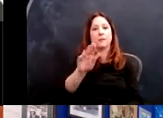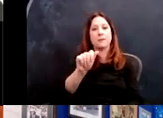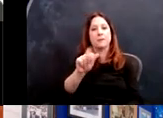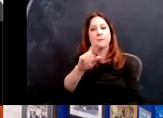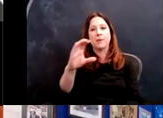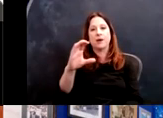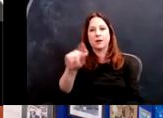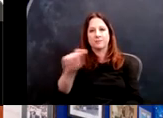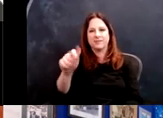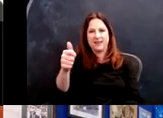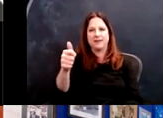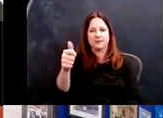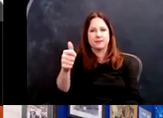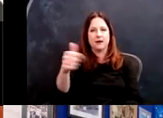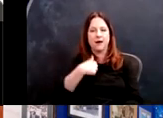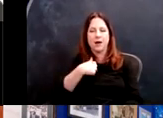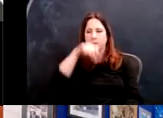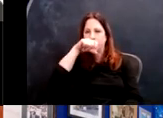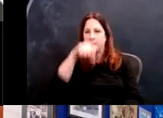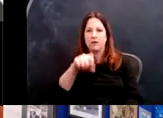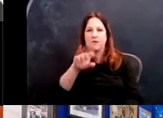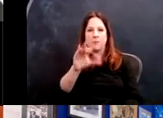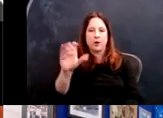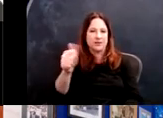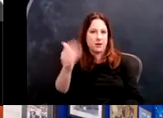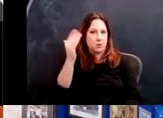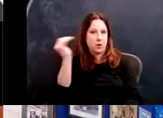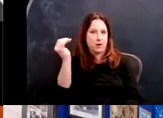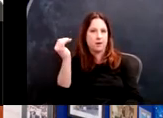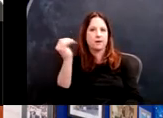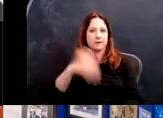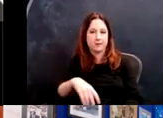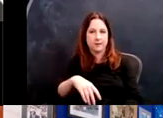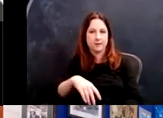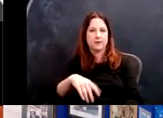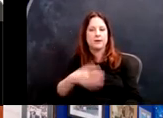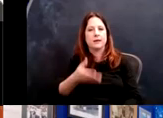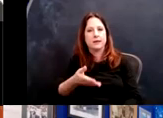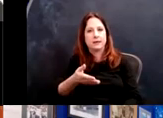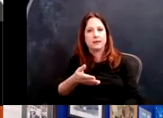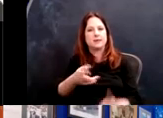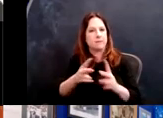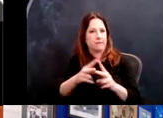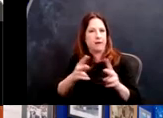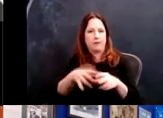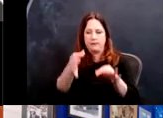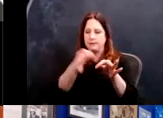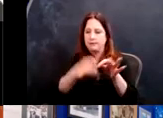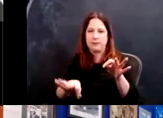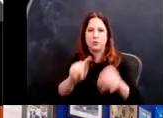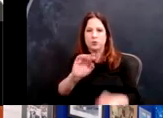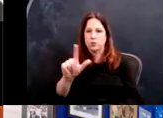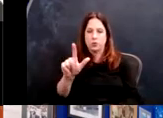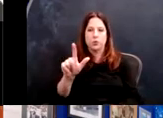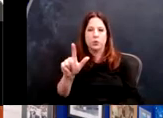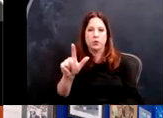know, what I really love about the BARC 10 is that it is a very simple tool, but